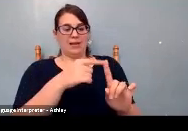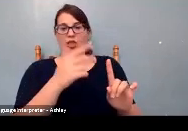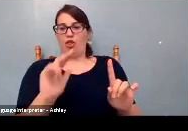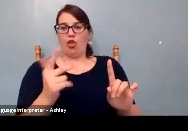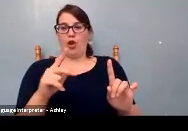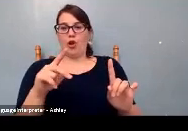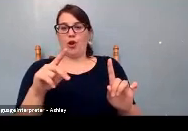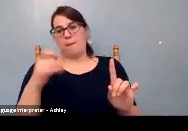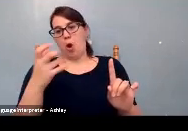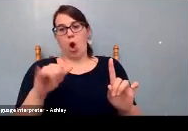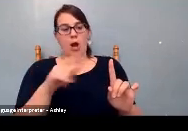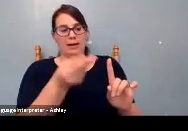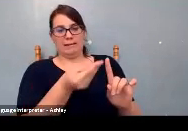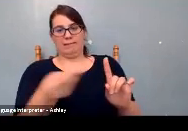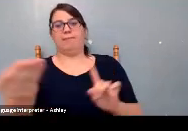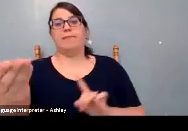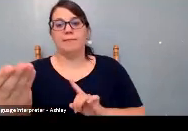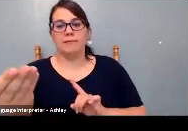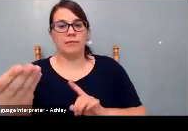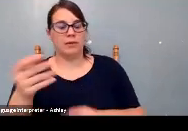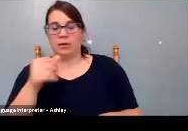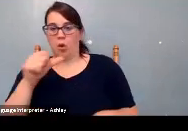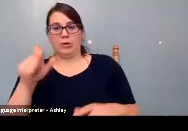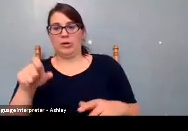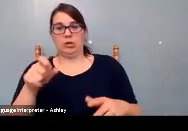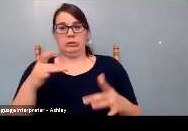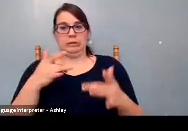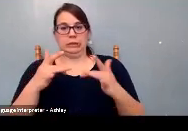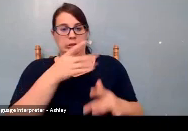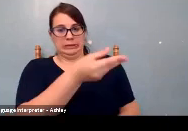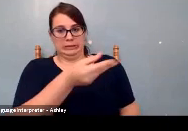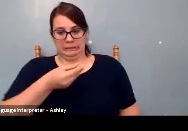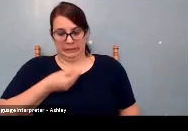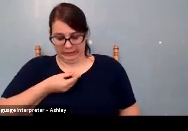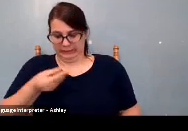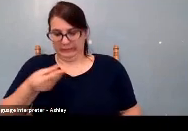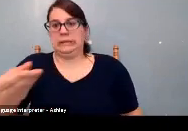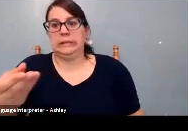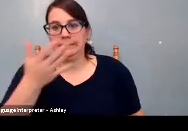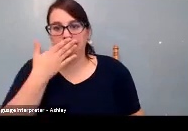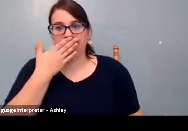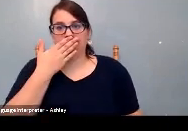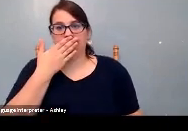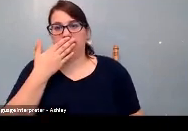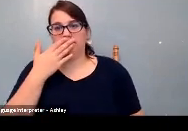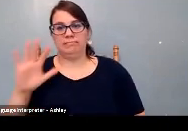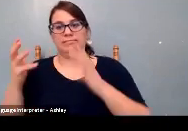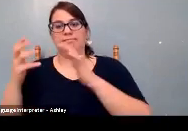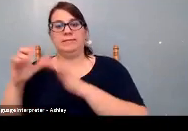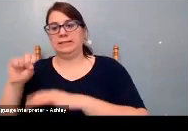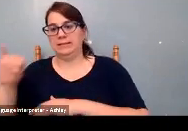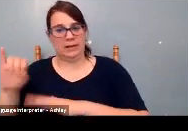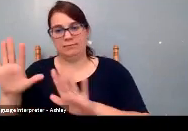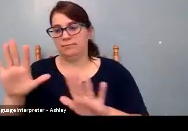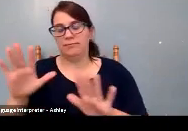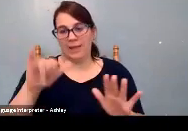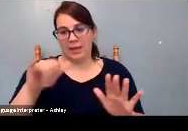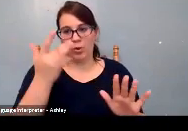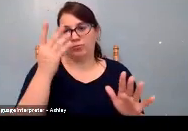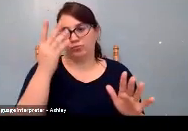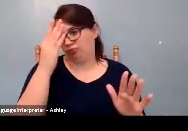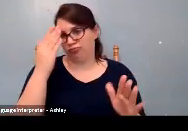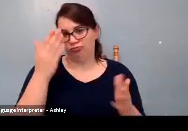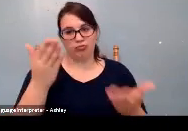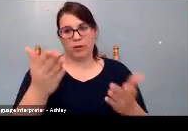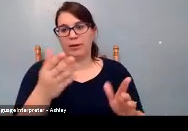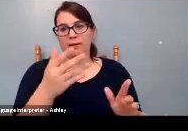this requirement here. And then the third is that wages that are earned by a beneficiary